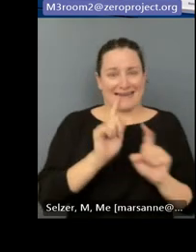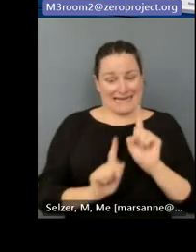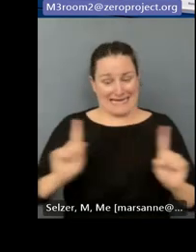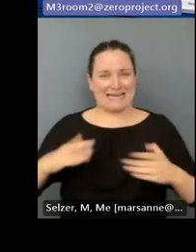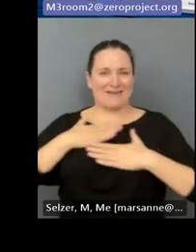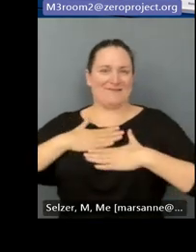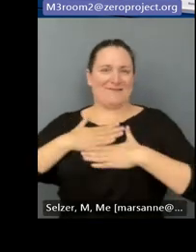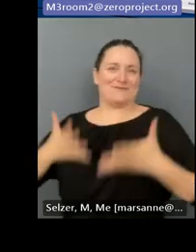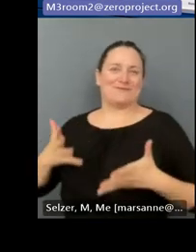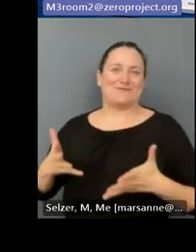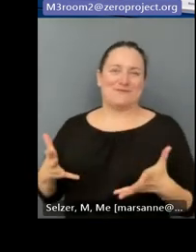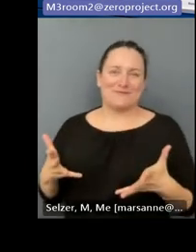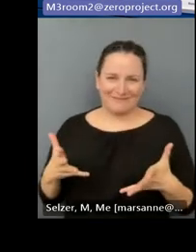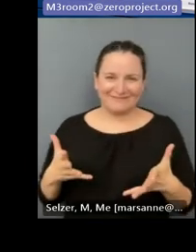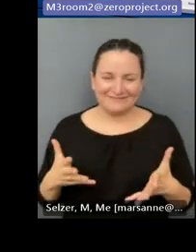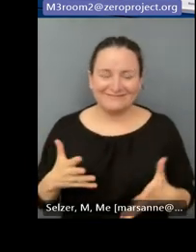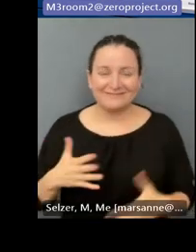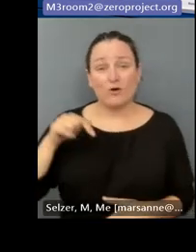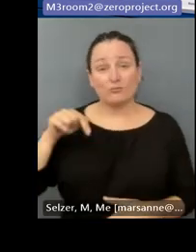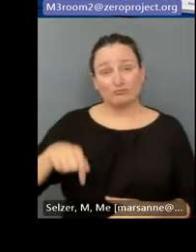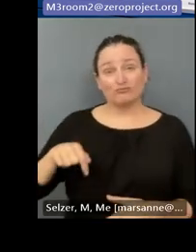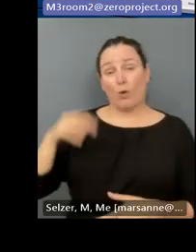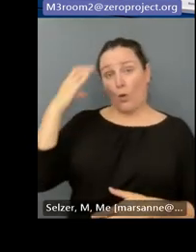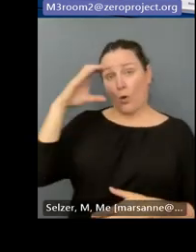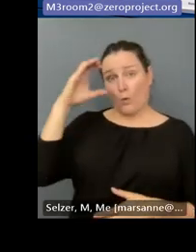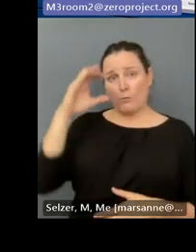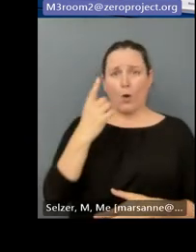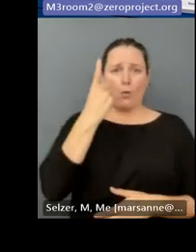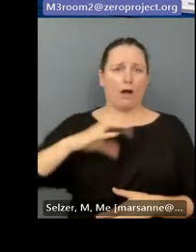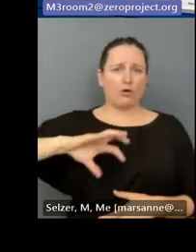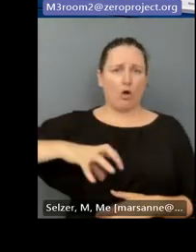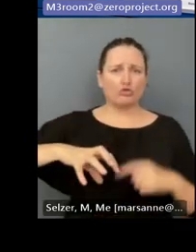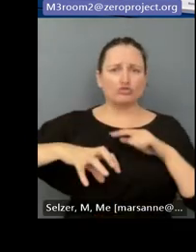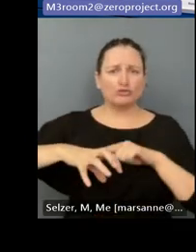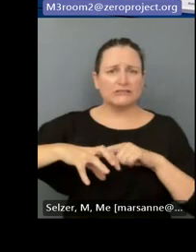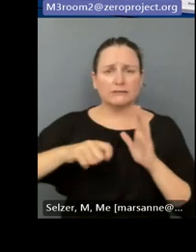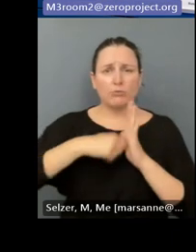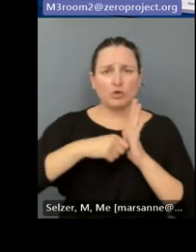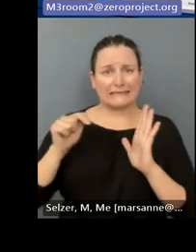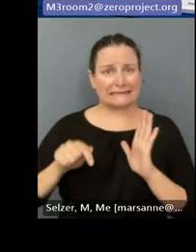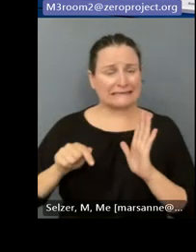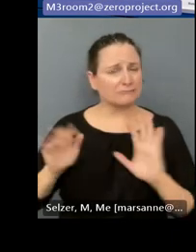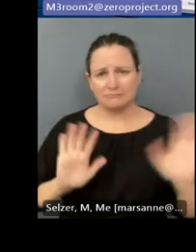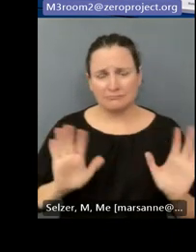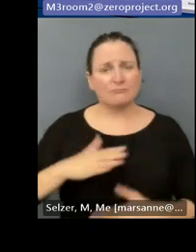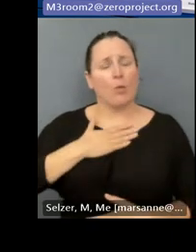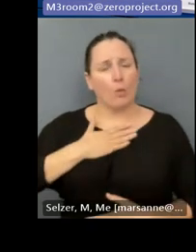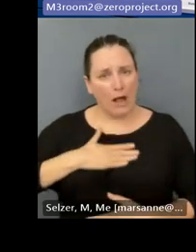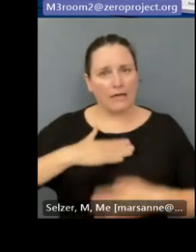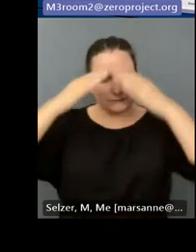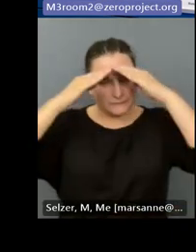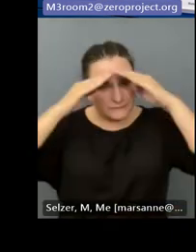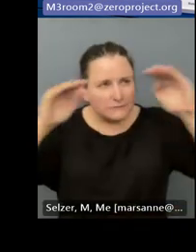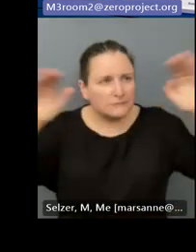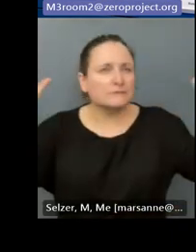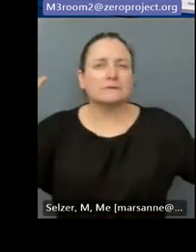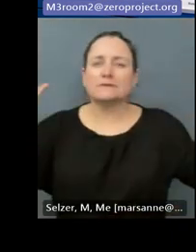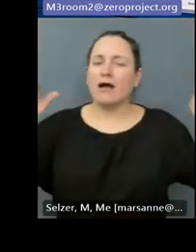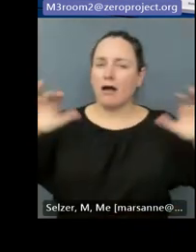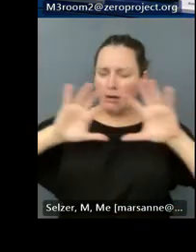inclusion program not only in Colombia, but in many countries. This vision, this dream has begun to become